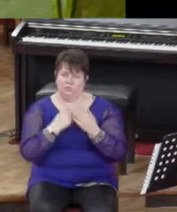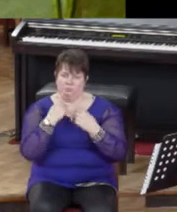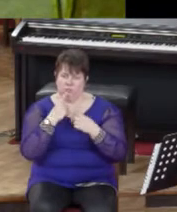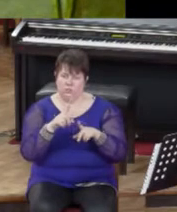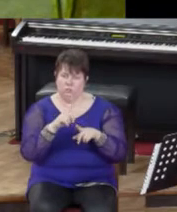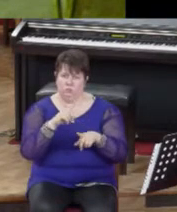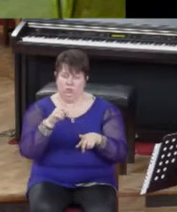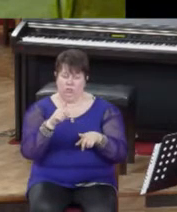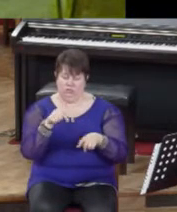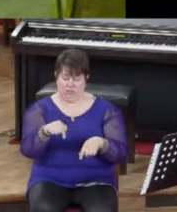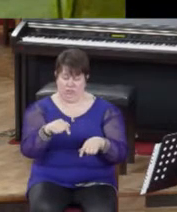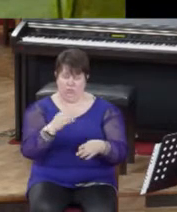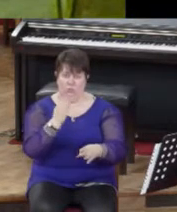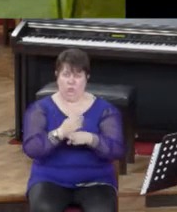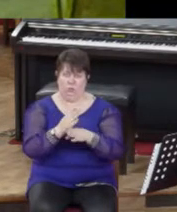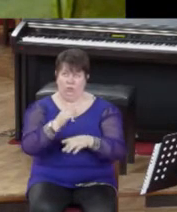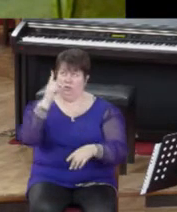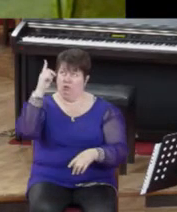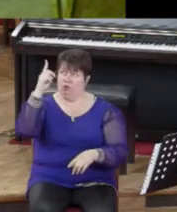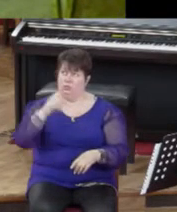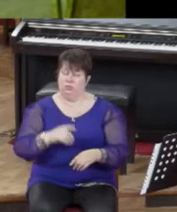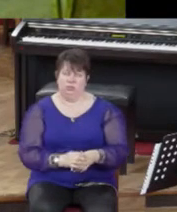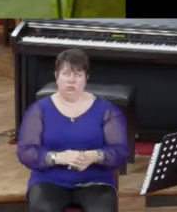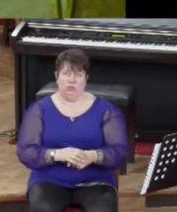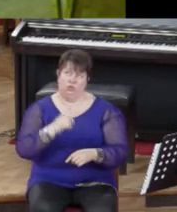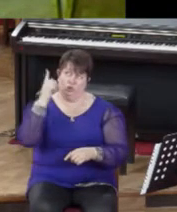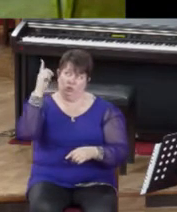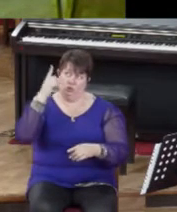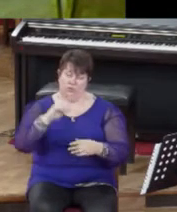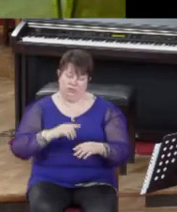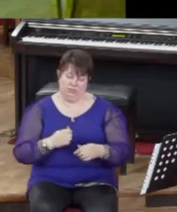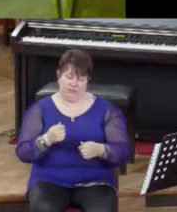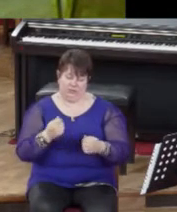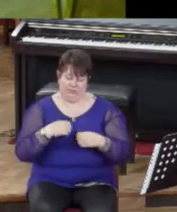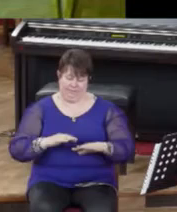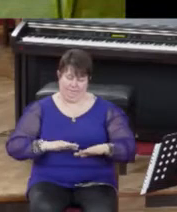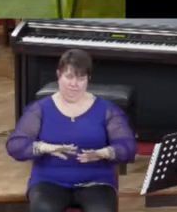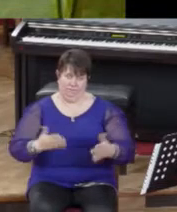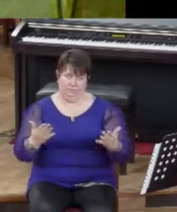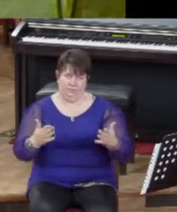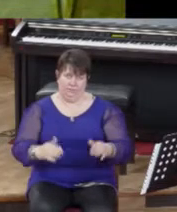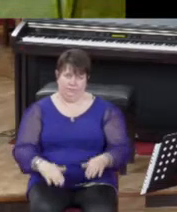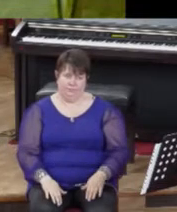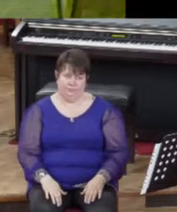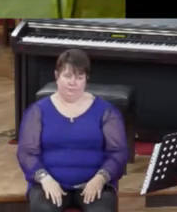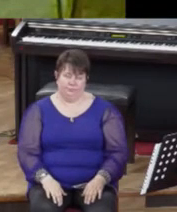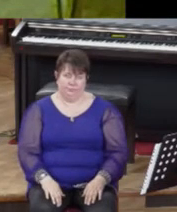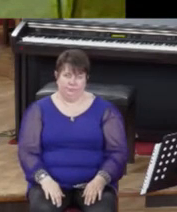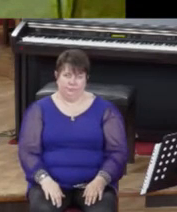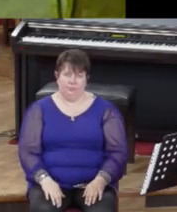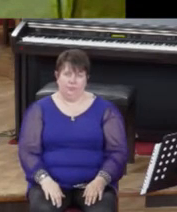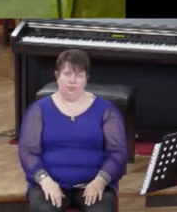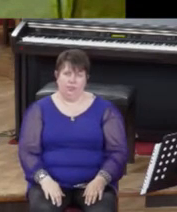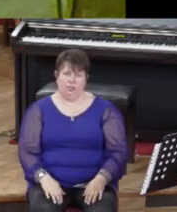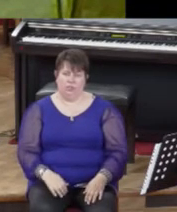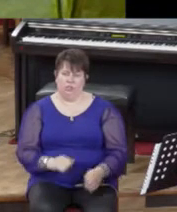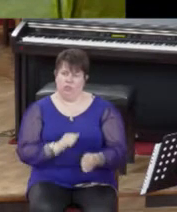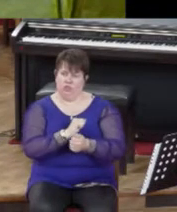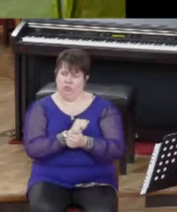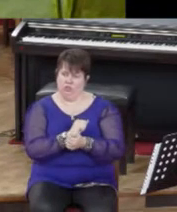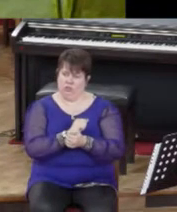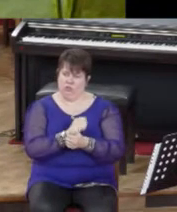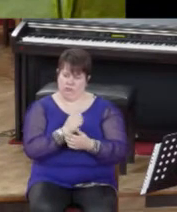this is the work of God, that God has set his people free in an amazing miracle. And the jailer is